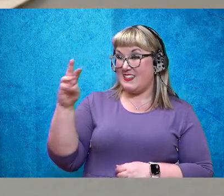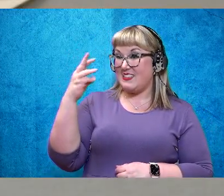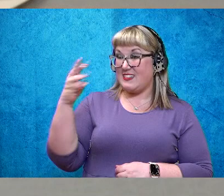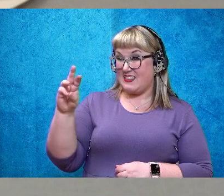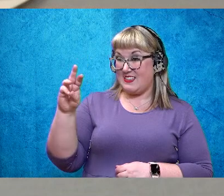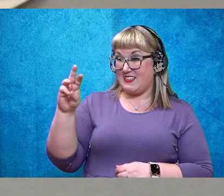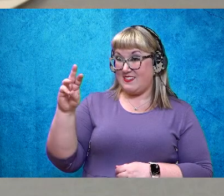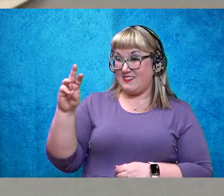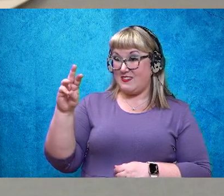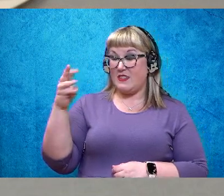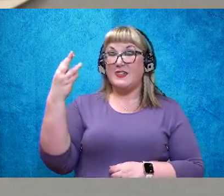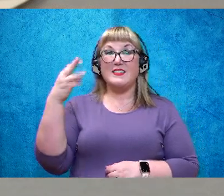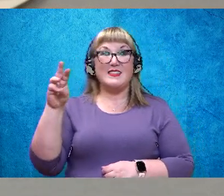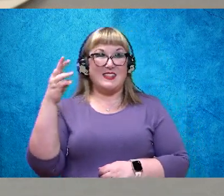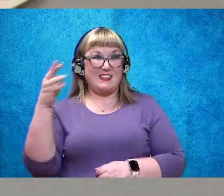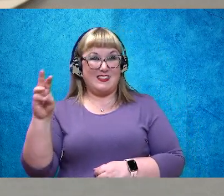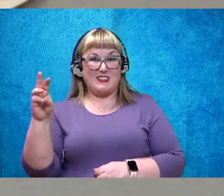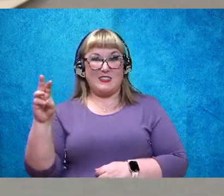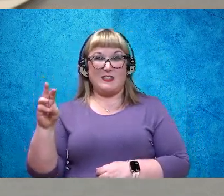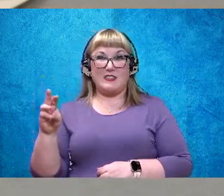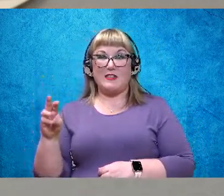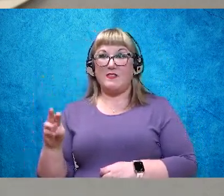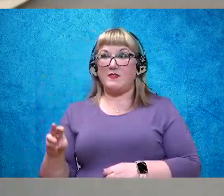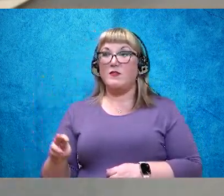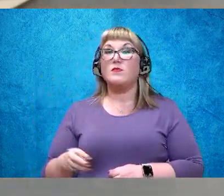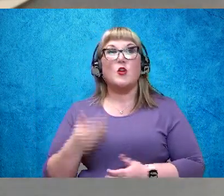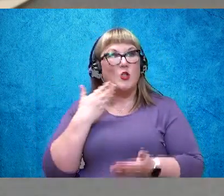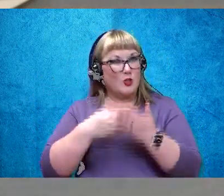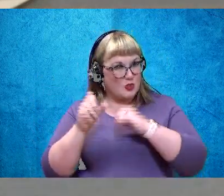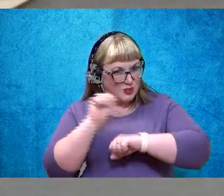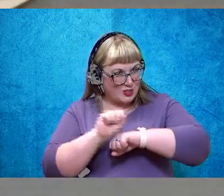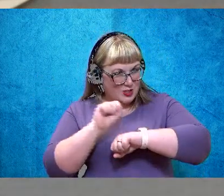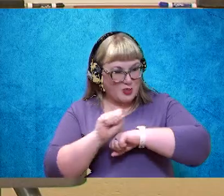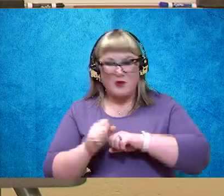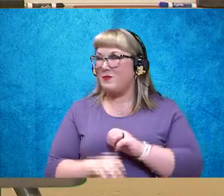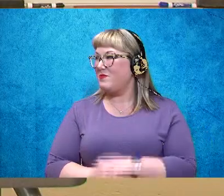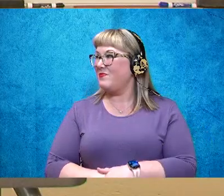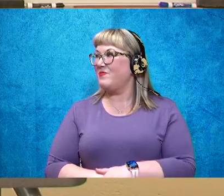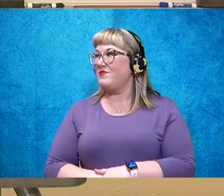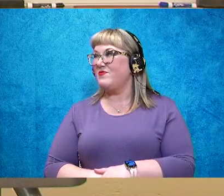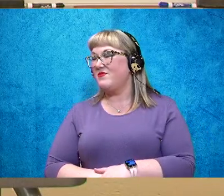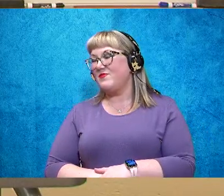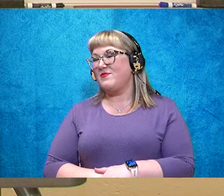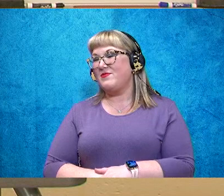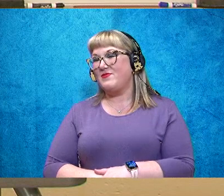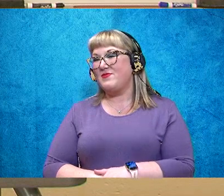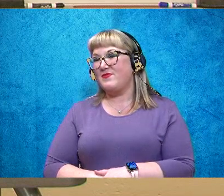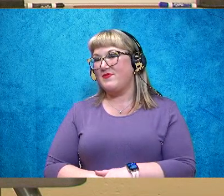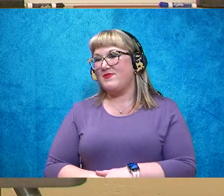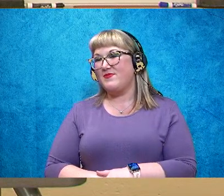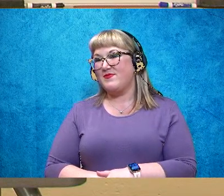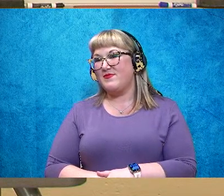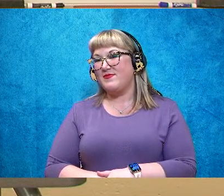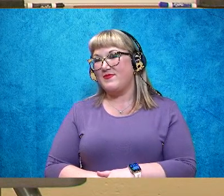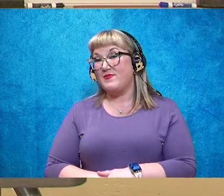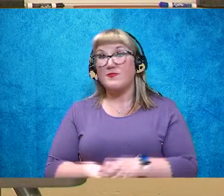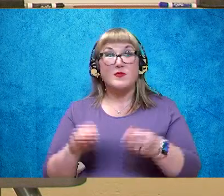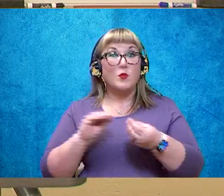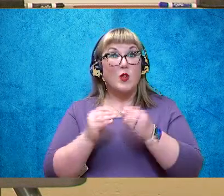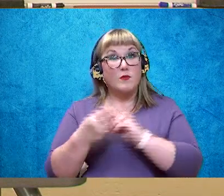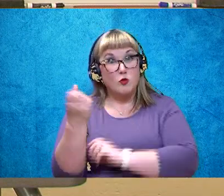16. This is number 16. Good job. I'm going to put it down here right past 15. All right. What about